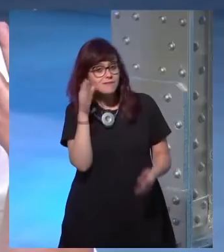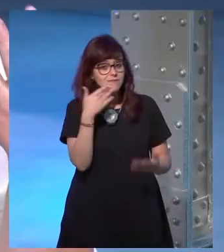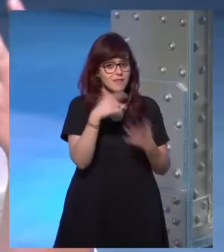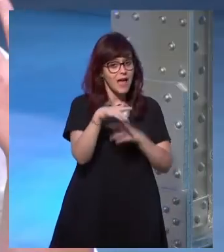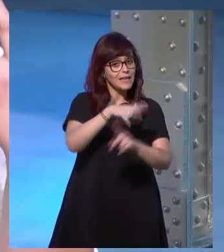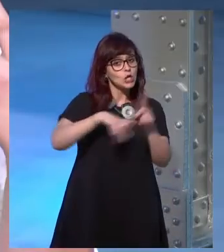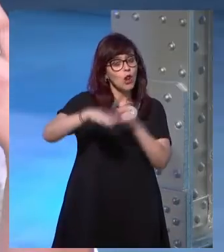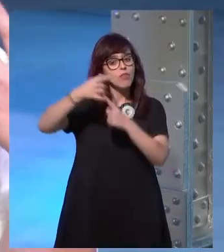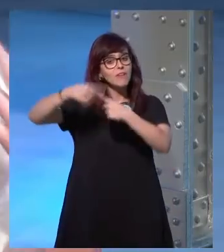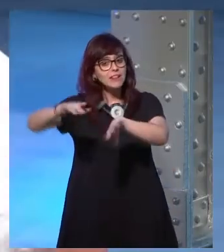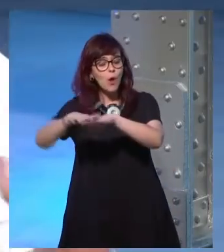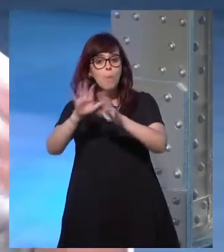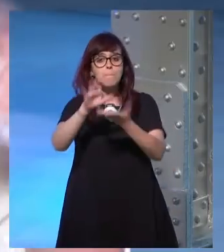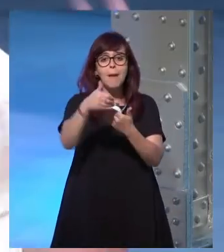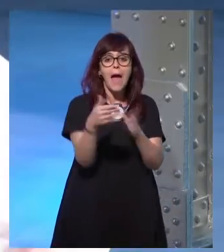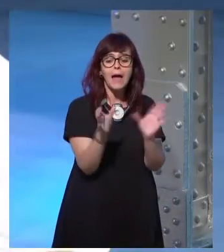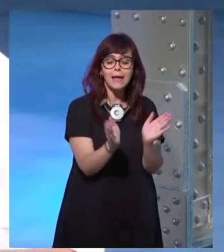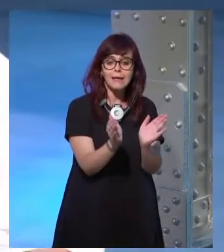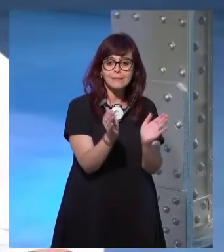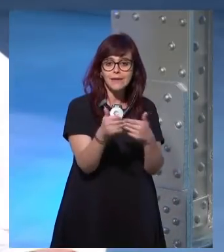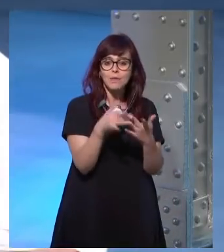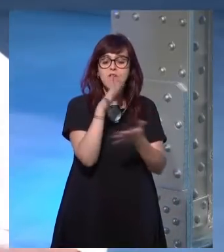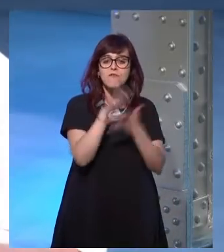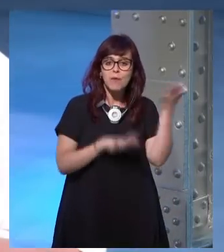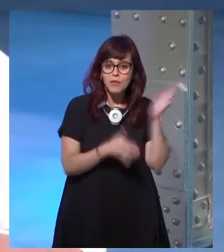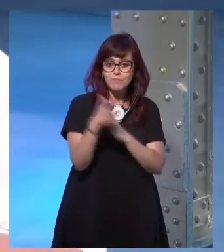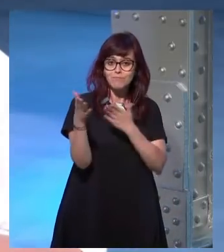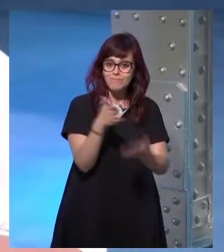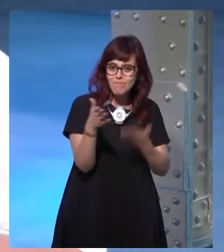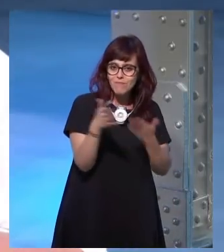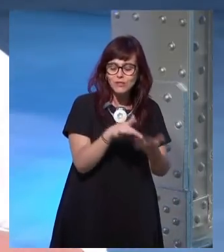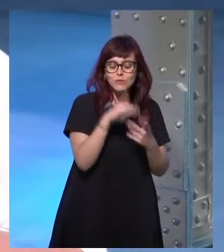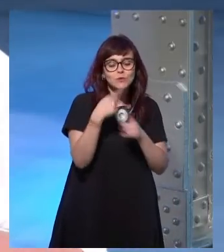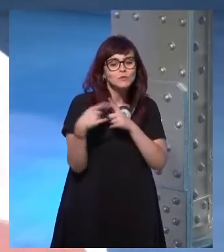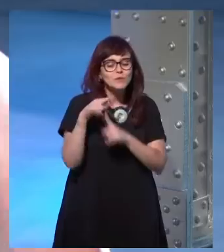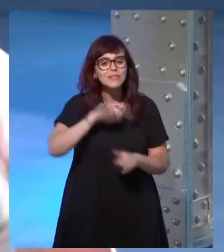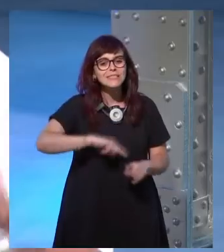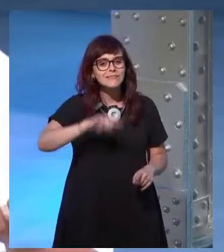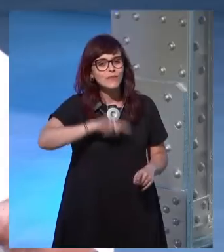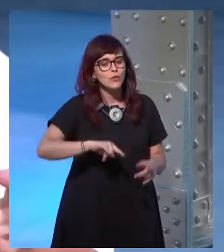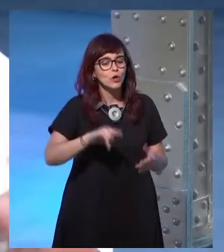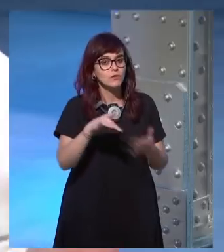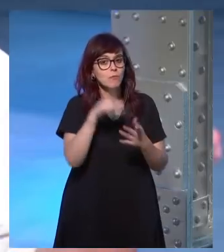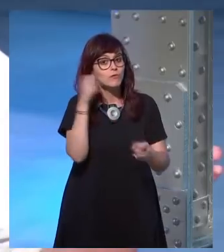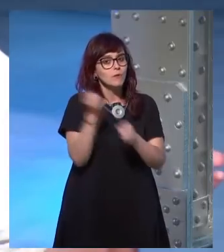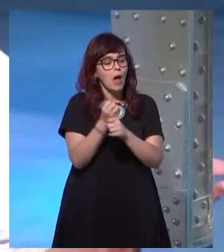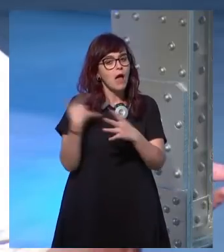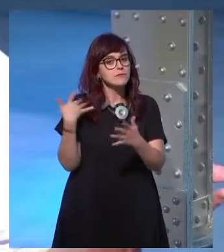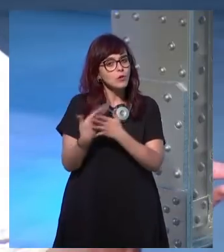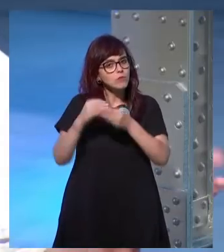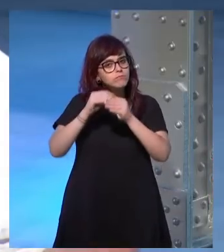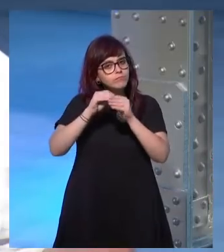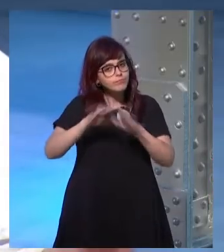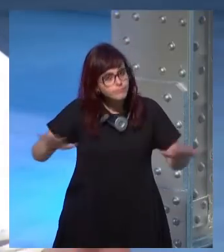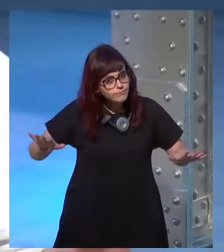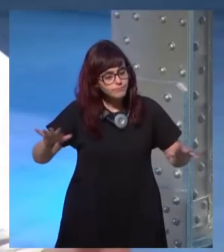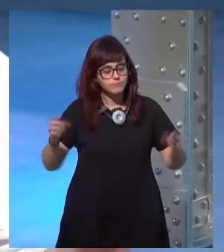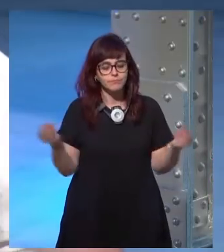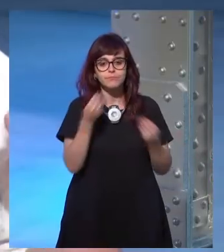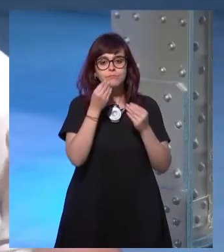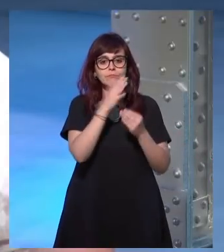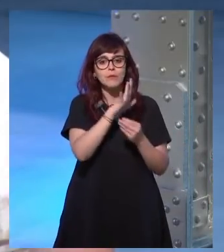there's they're doing a much better job, I feel, making it a safe space. Convergence is a great one.